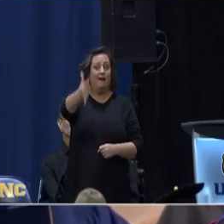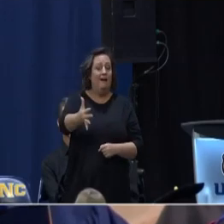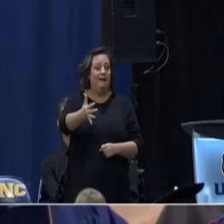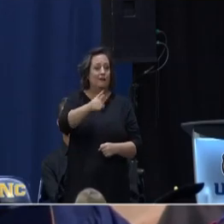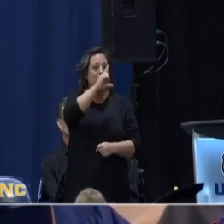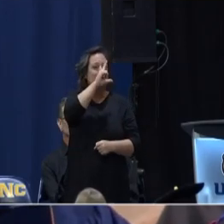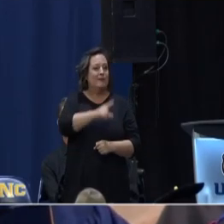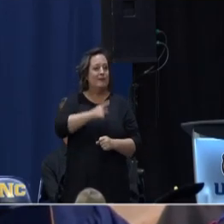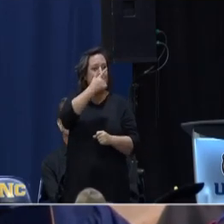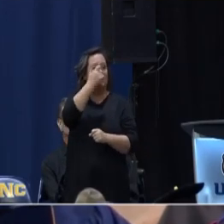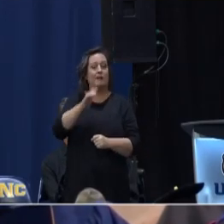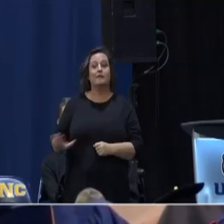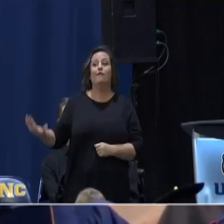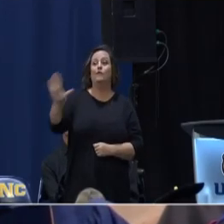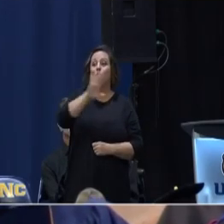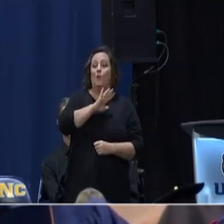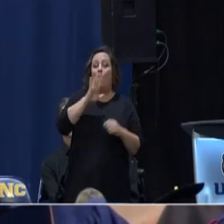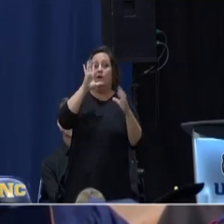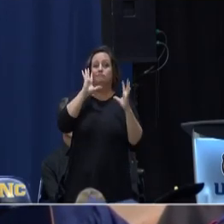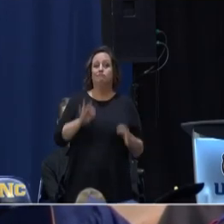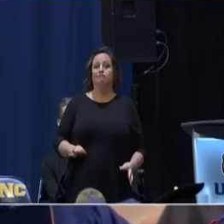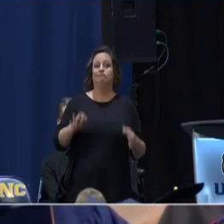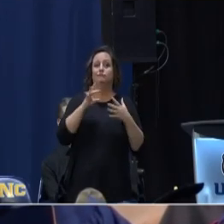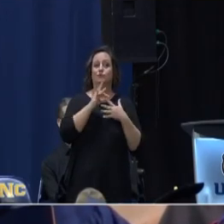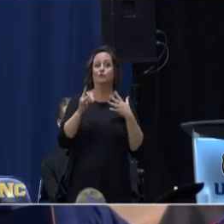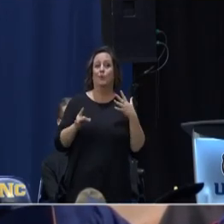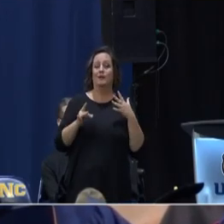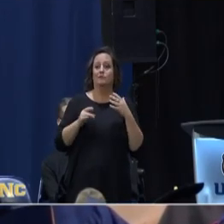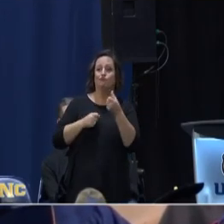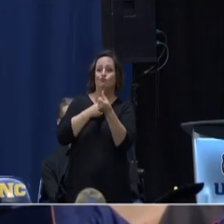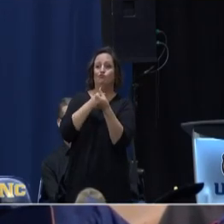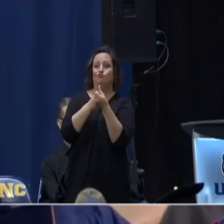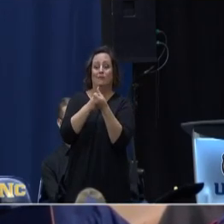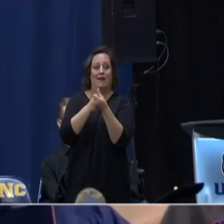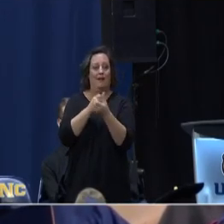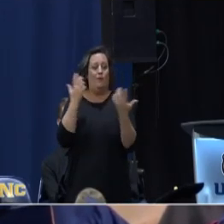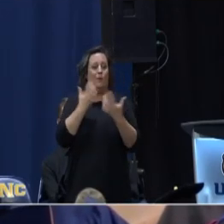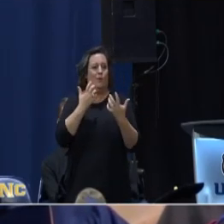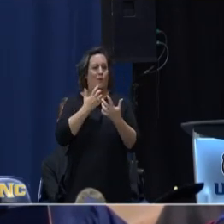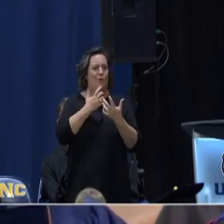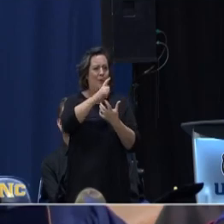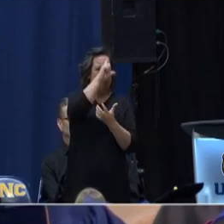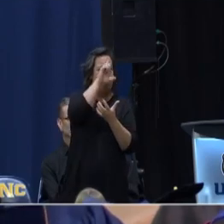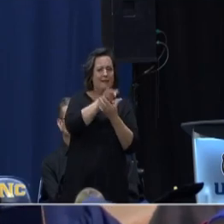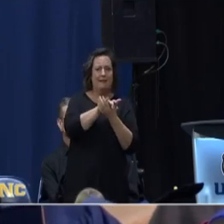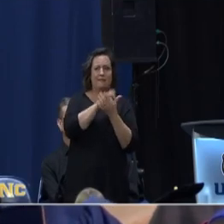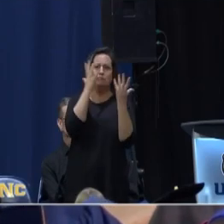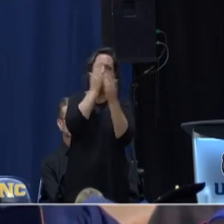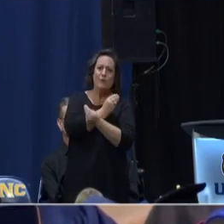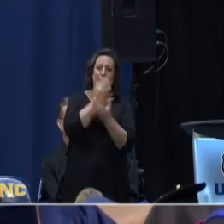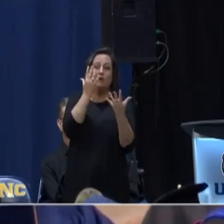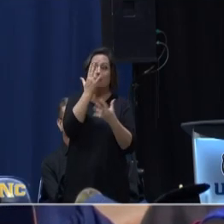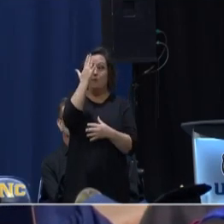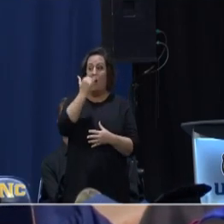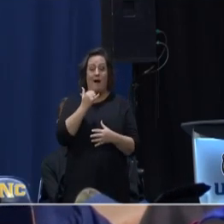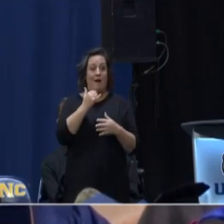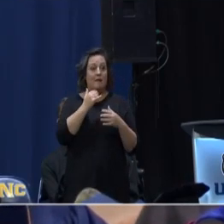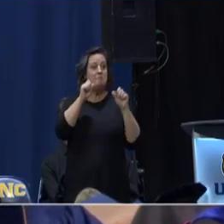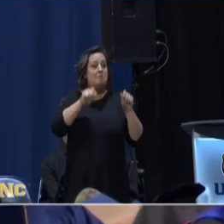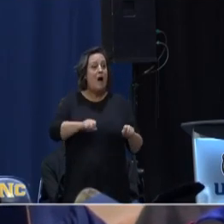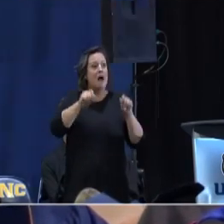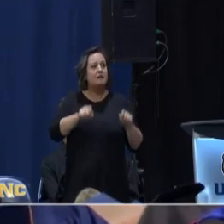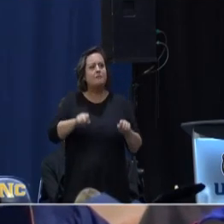selfless choice. And that is the beauty of belief. Its possibilities are endless, and its consequence